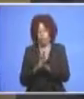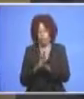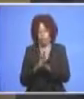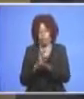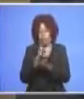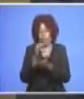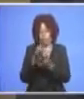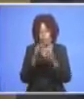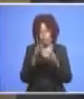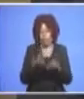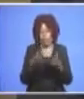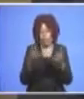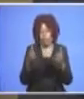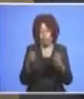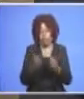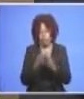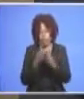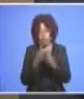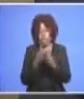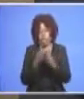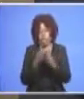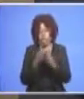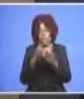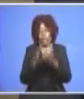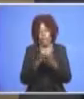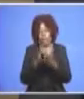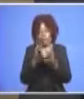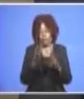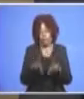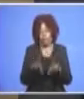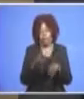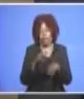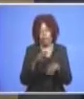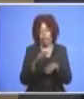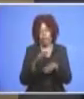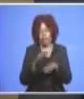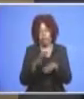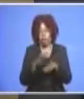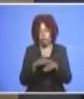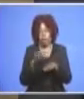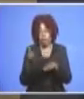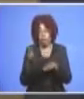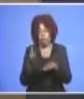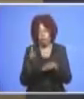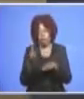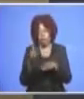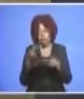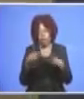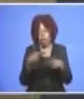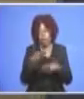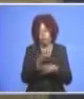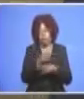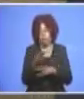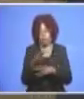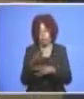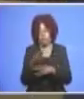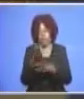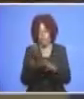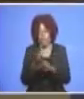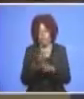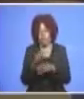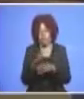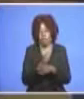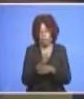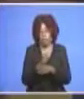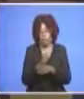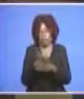has. And the challenge becomes when someone has the calling, but not necessarily the resources to get the training. Well, what